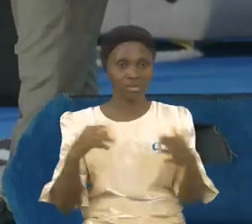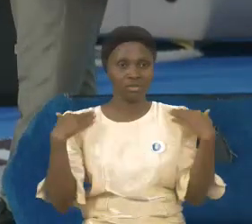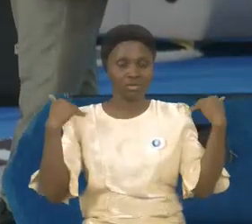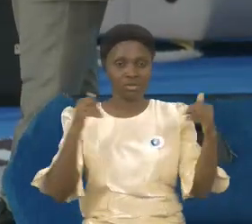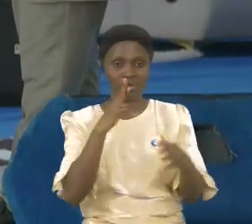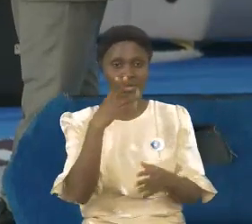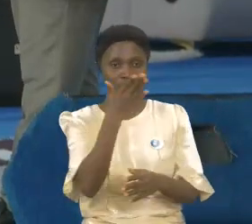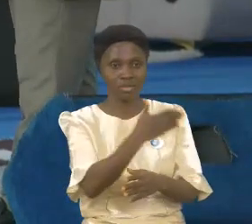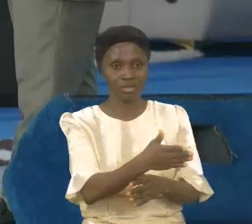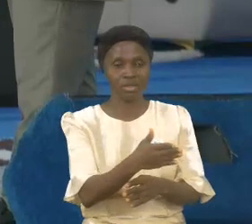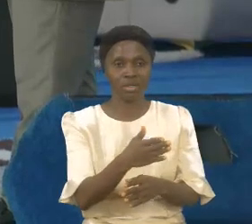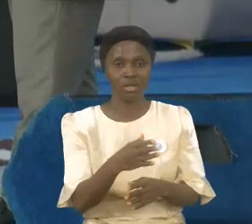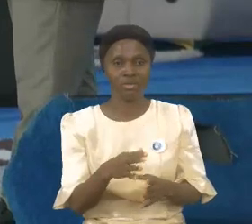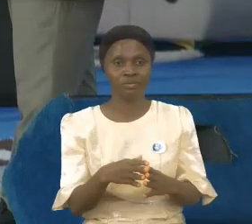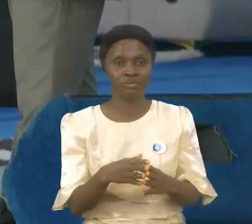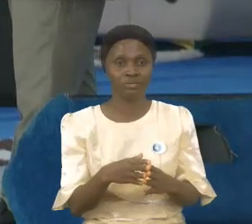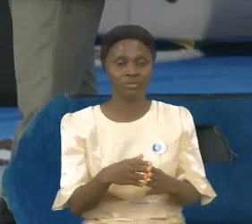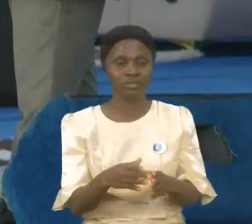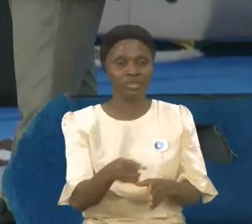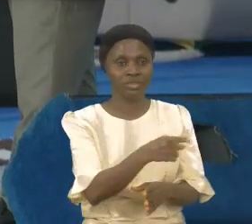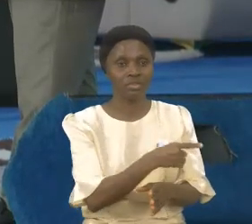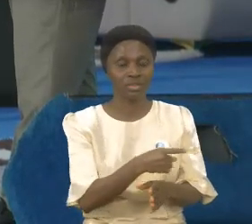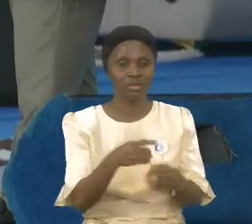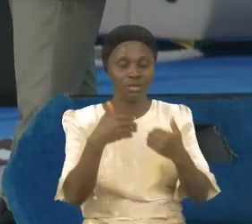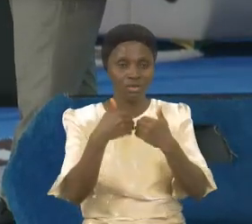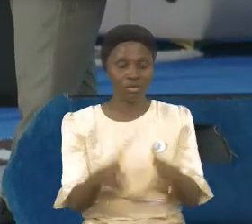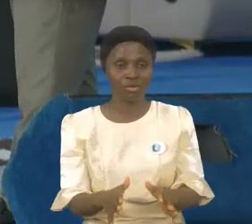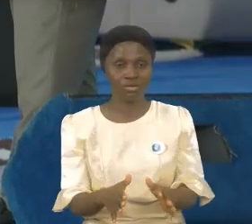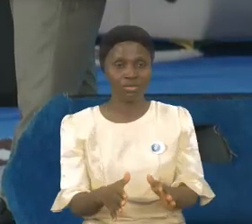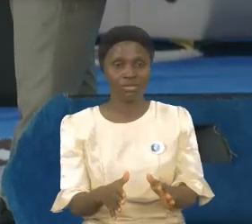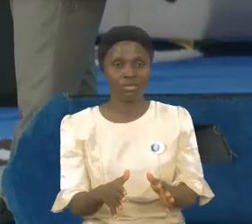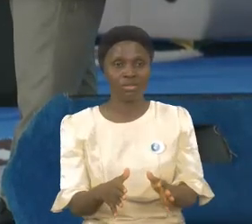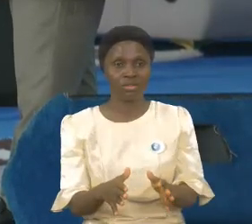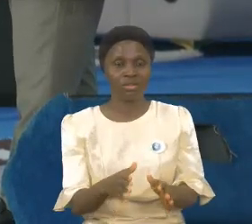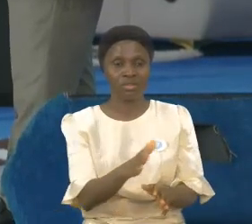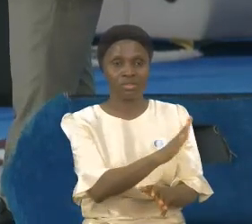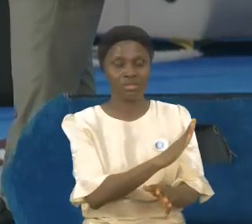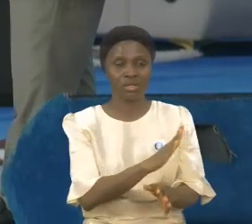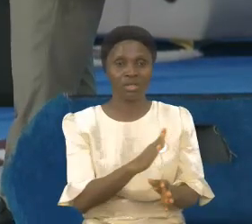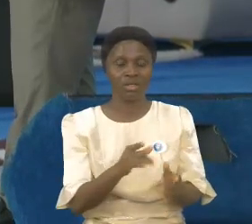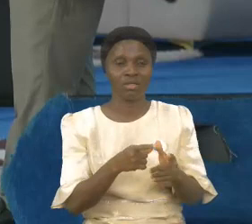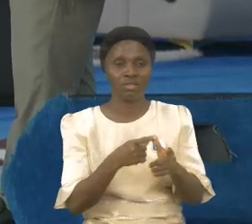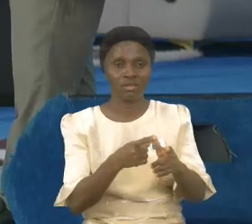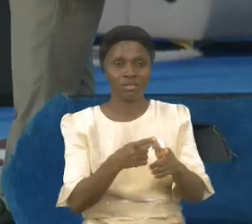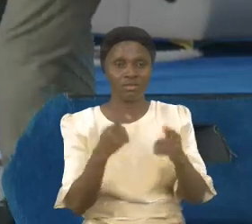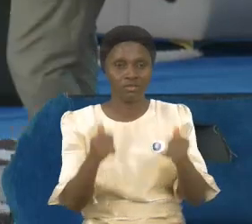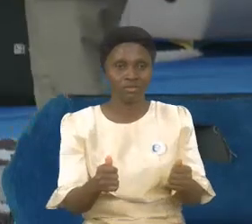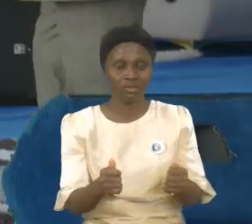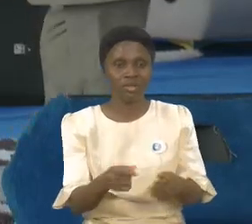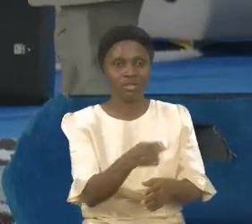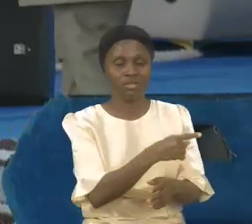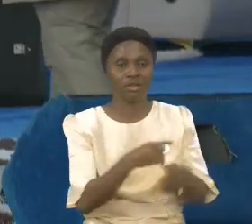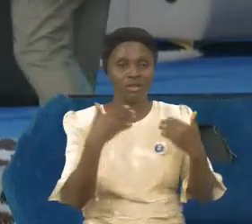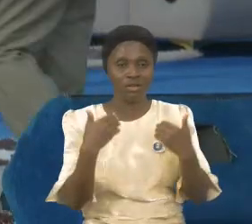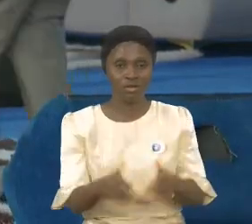were plucked. They lost their steam, they lost their speed, they lost their ability, and